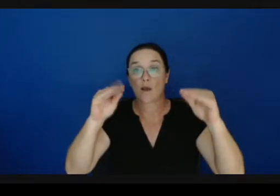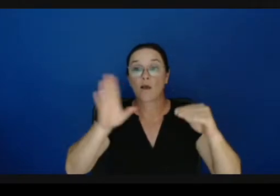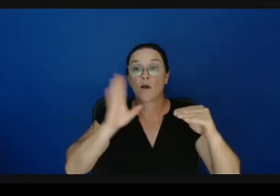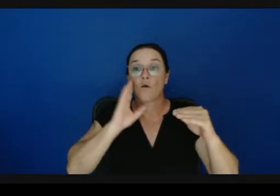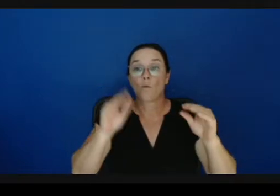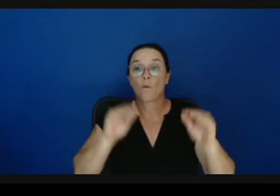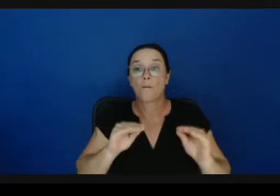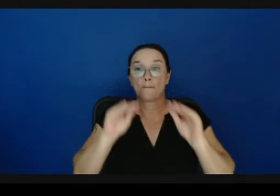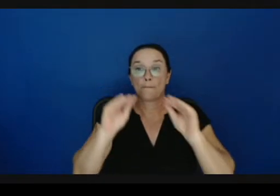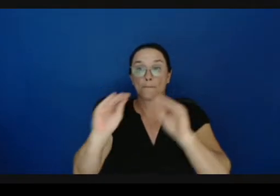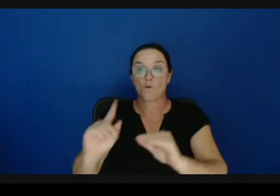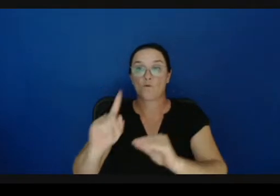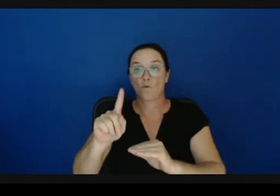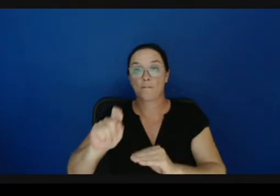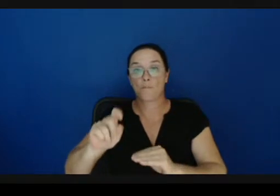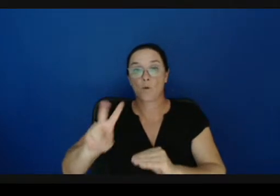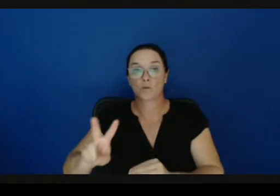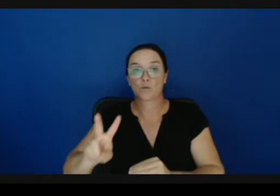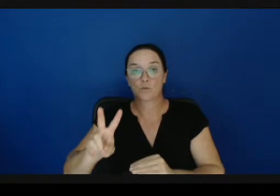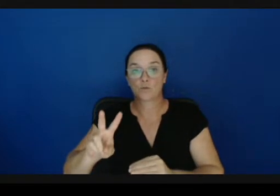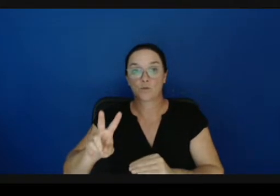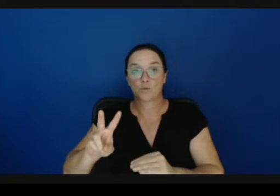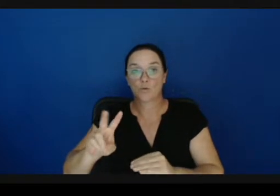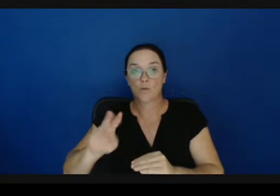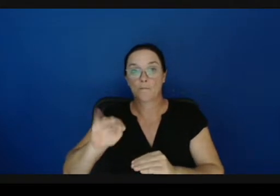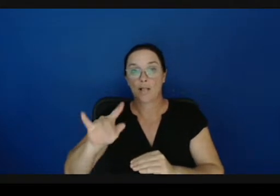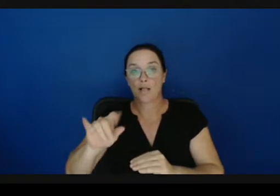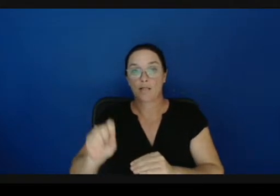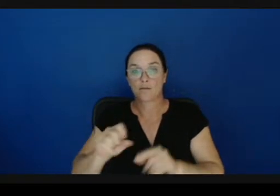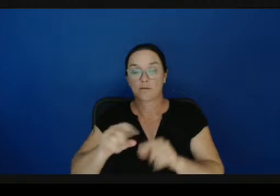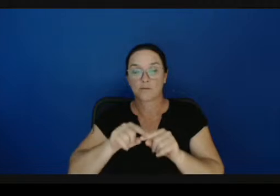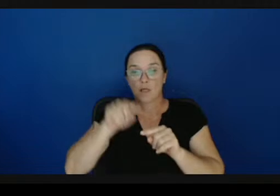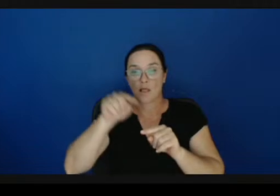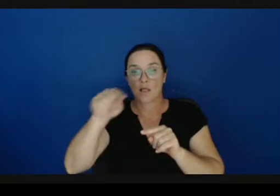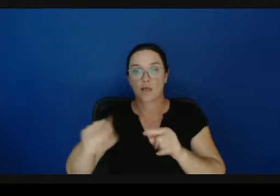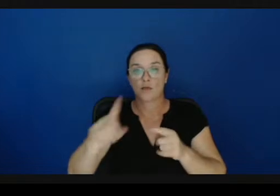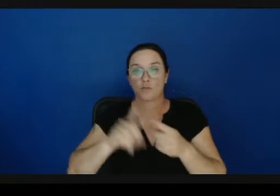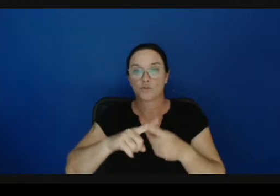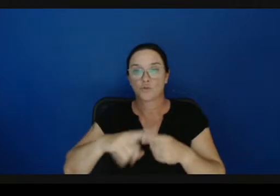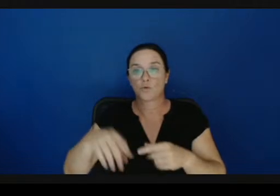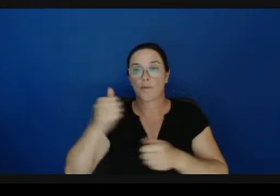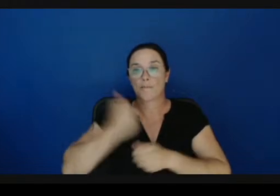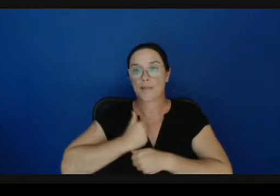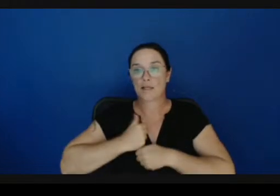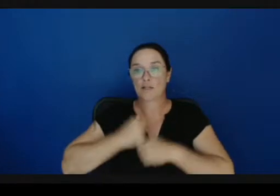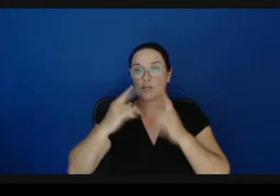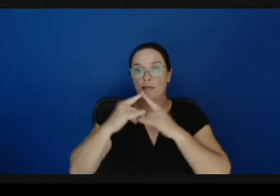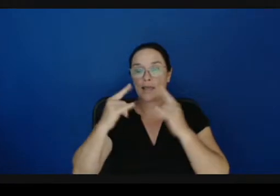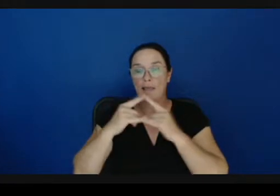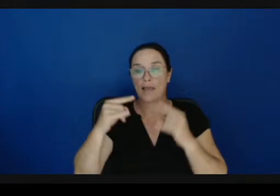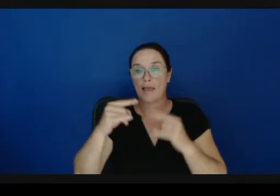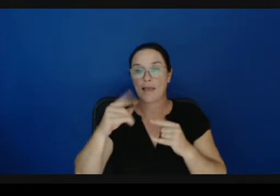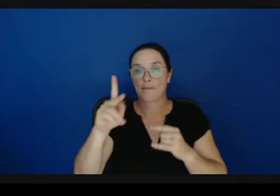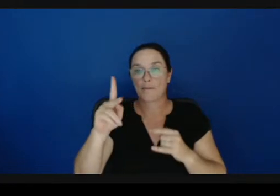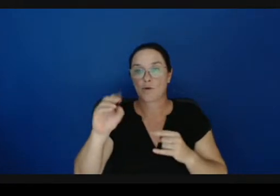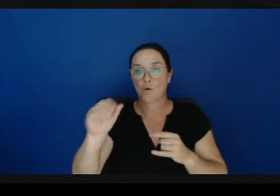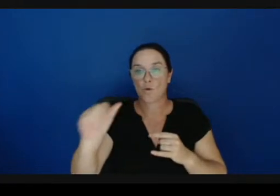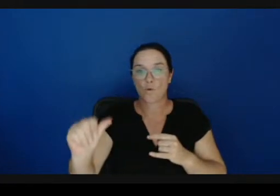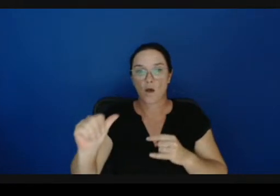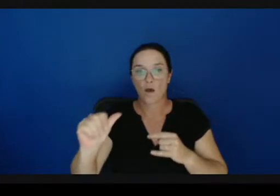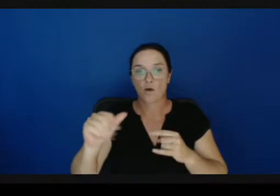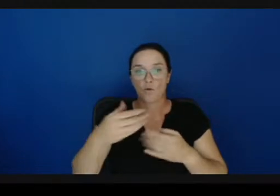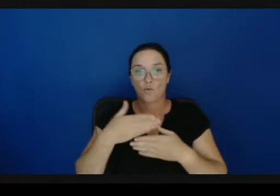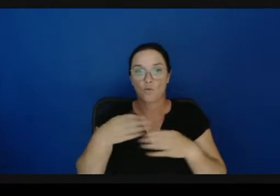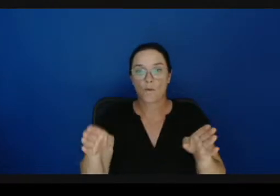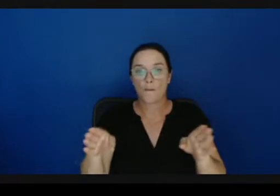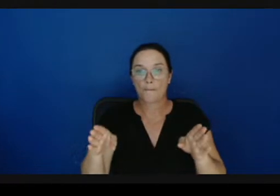miles west to a welcome center at Kilauea Military Camp's KOA room adjacent to the lobby. Now, while